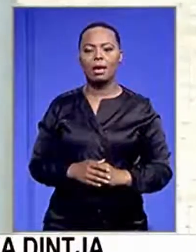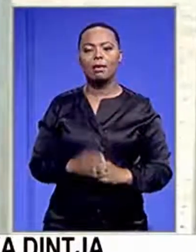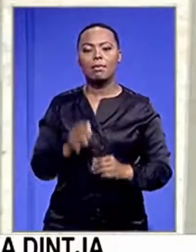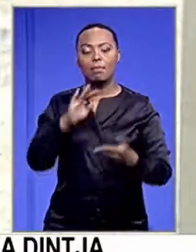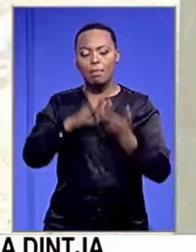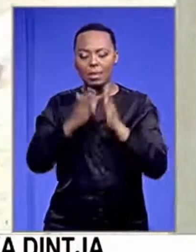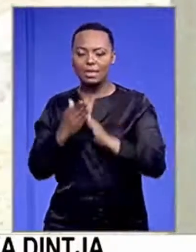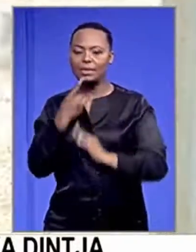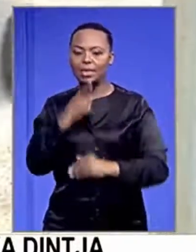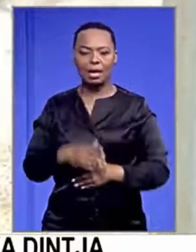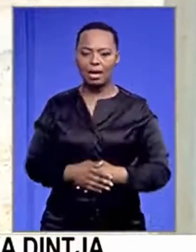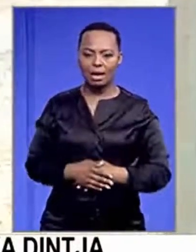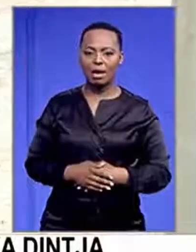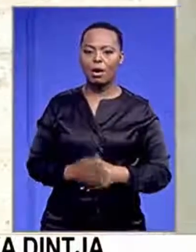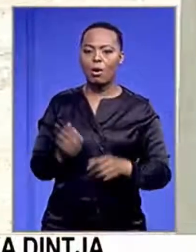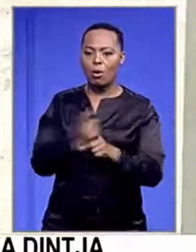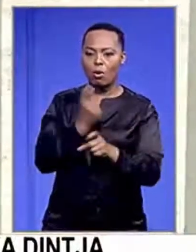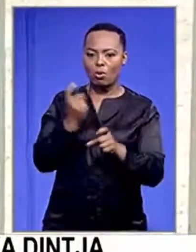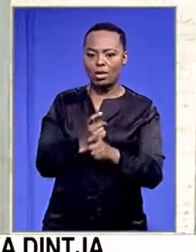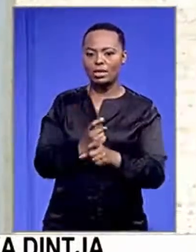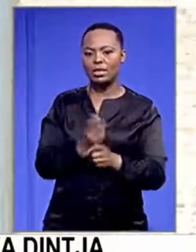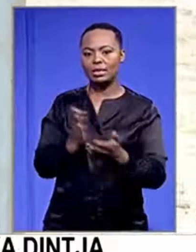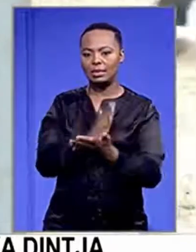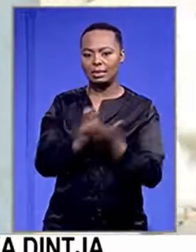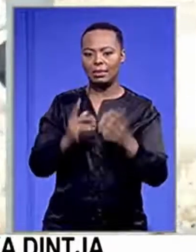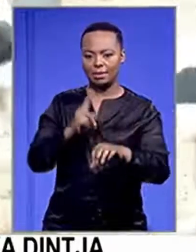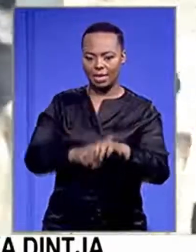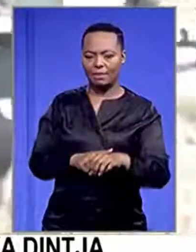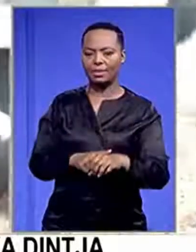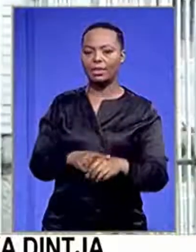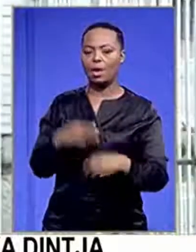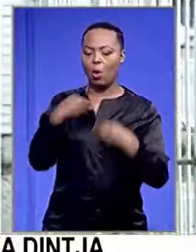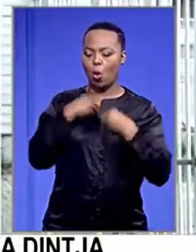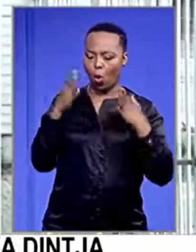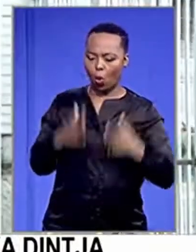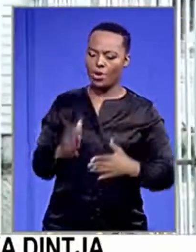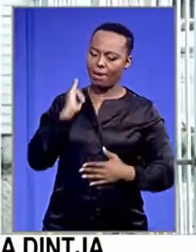zedi siyameng dinna busula kan kaya ben ba ba sa siyamaa.